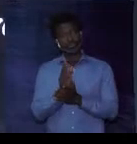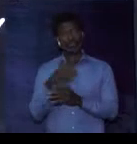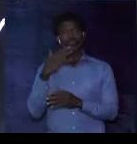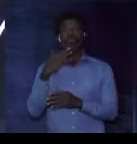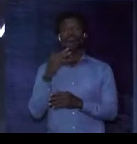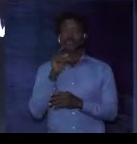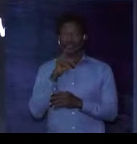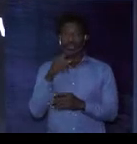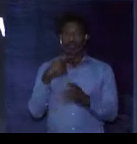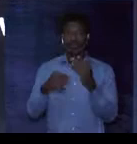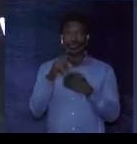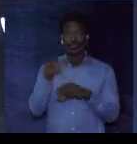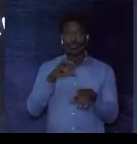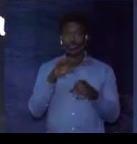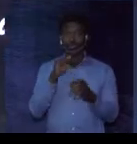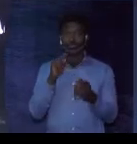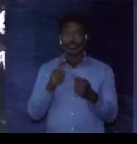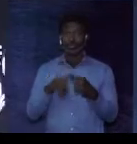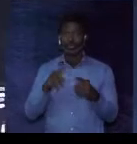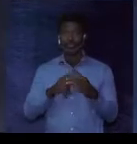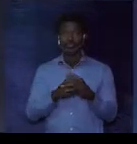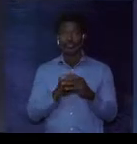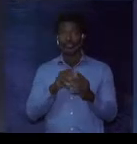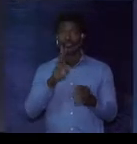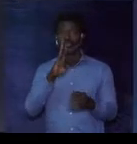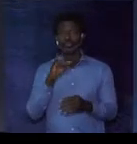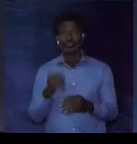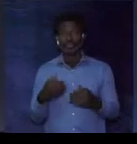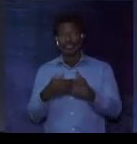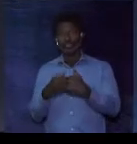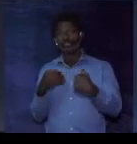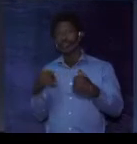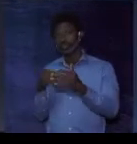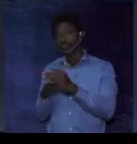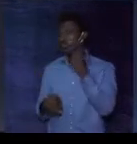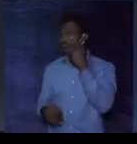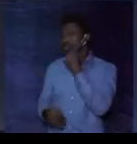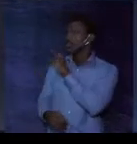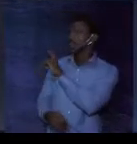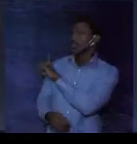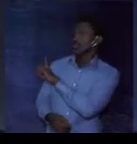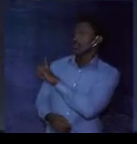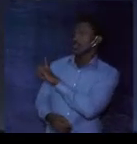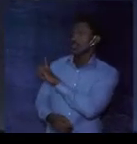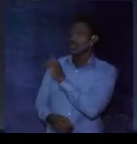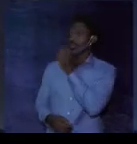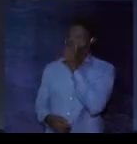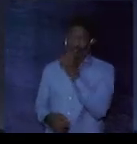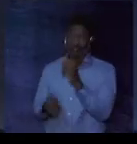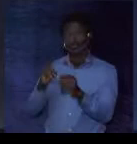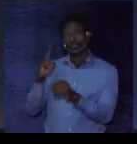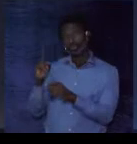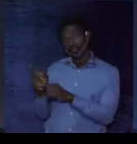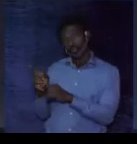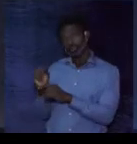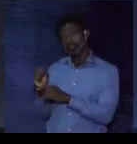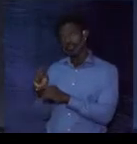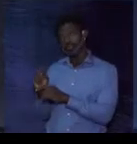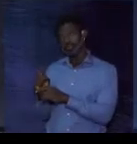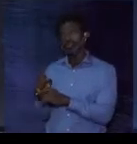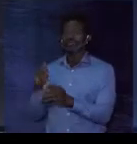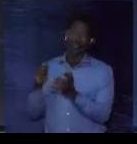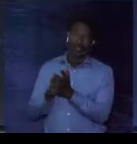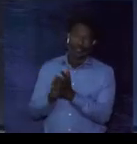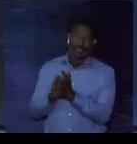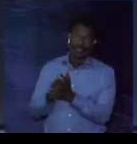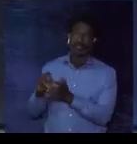Alrighty then. Of course, what you're going to do is that you're going to start by separating the digits, and then you have 3. If you put ones, then